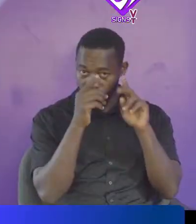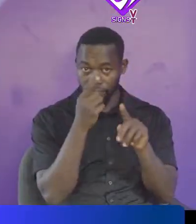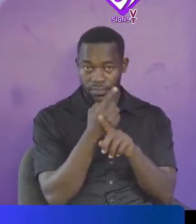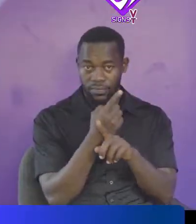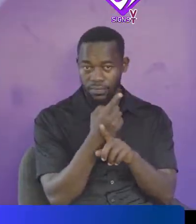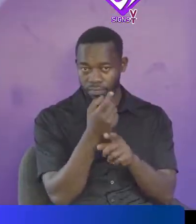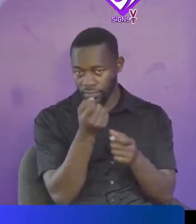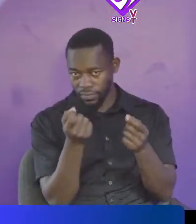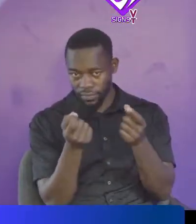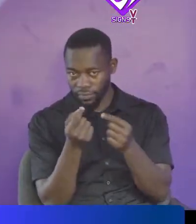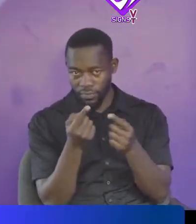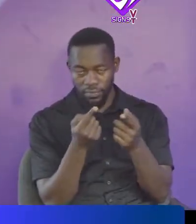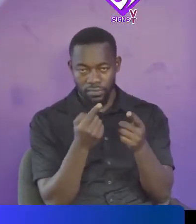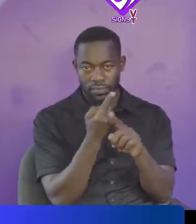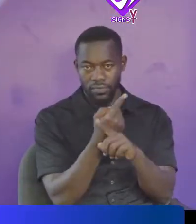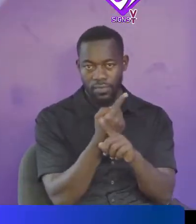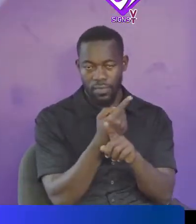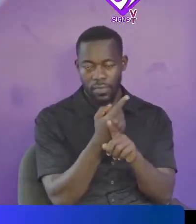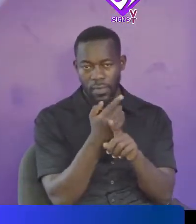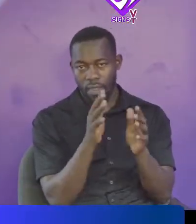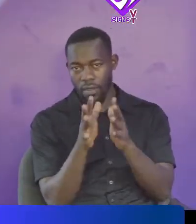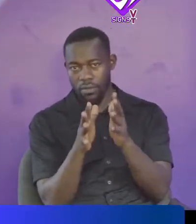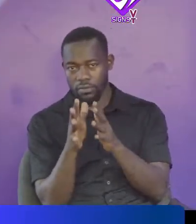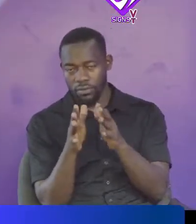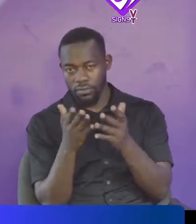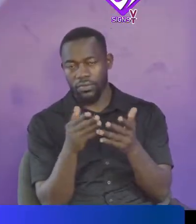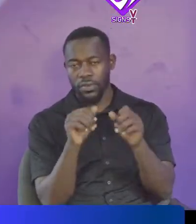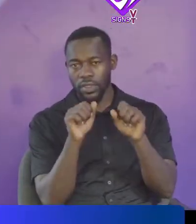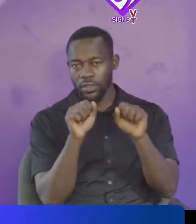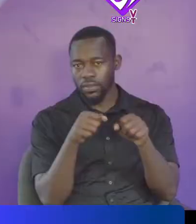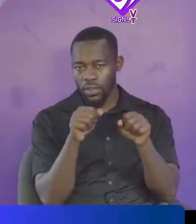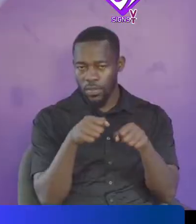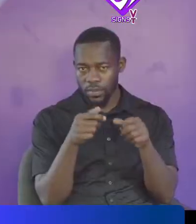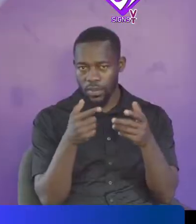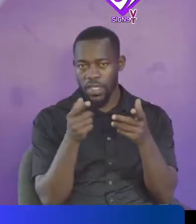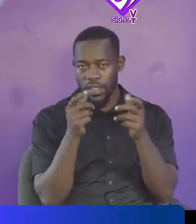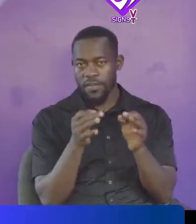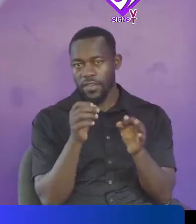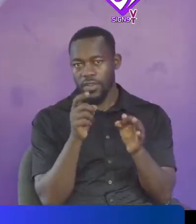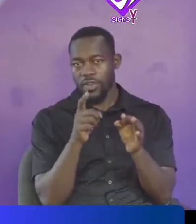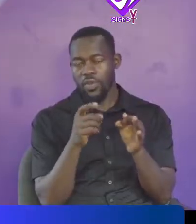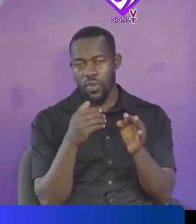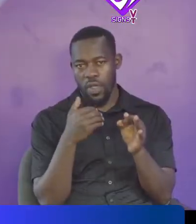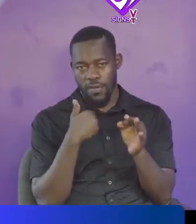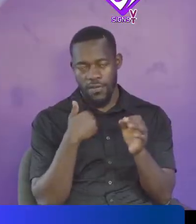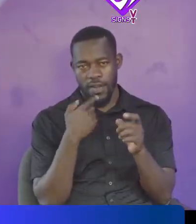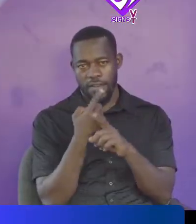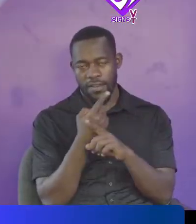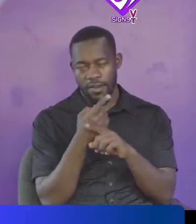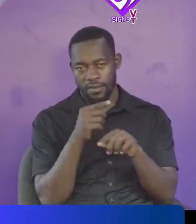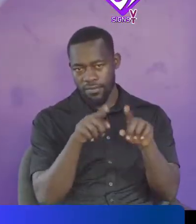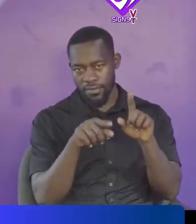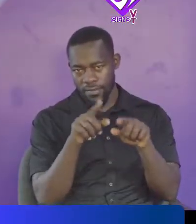variation. Wouldn't it be interesting to also have those variations